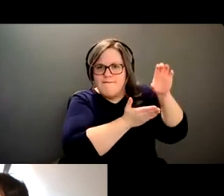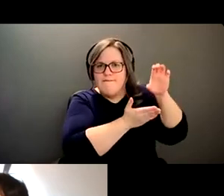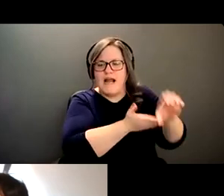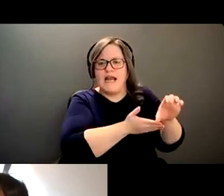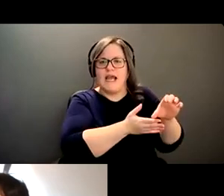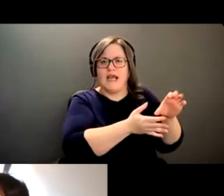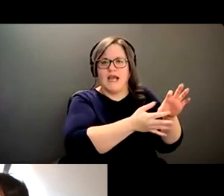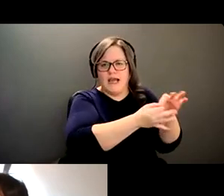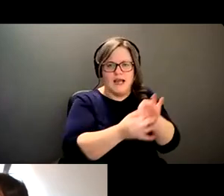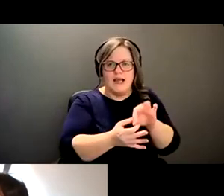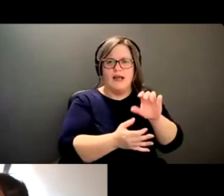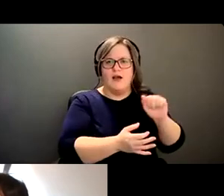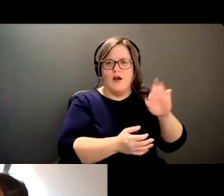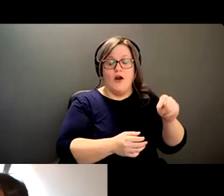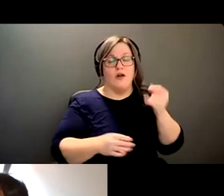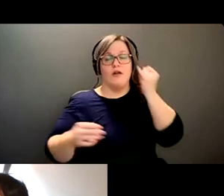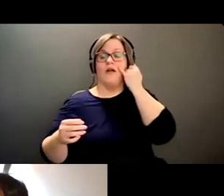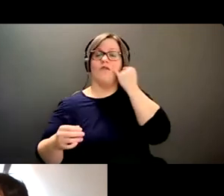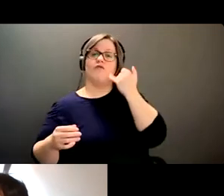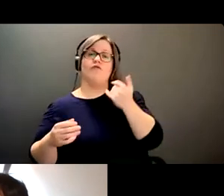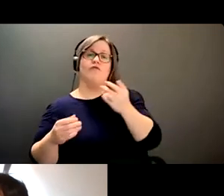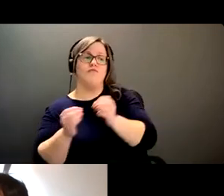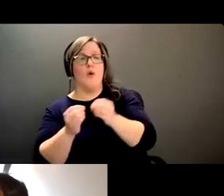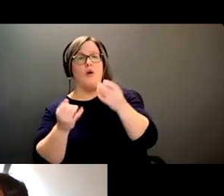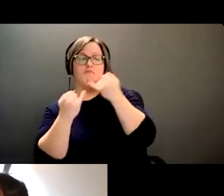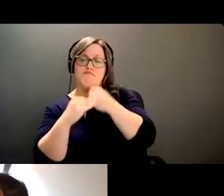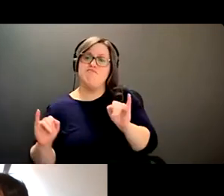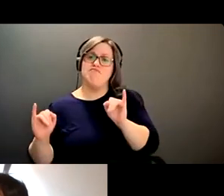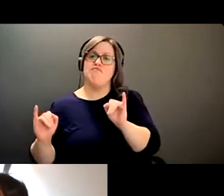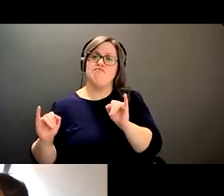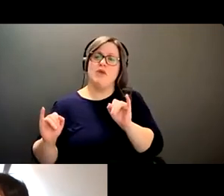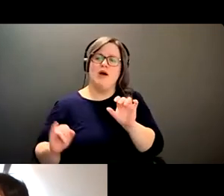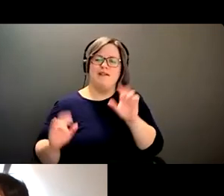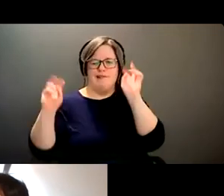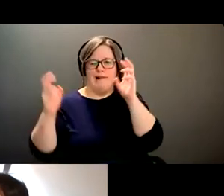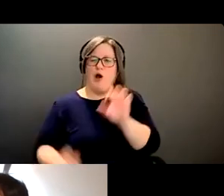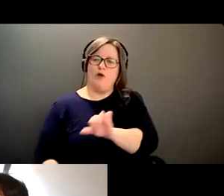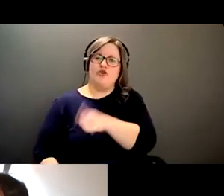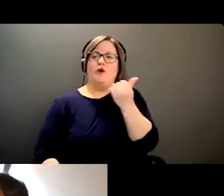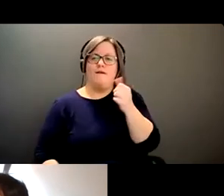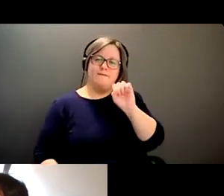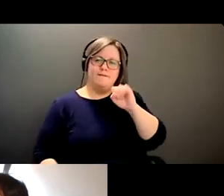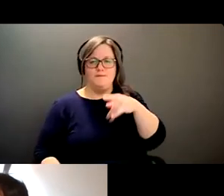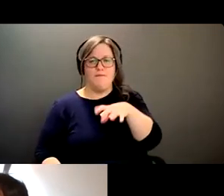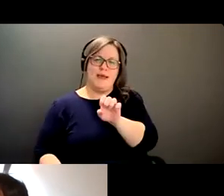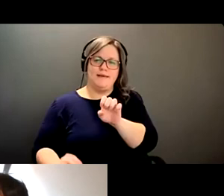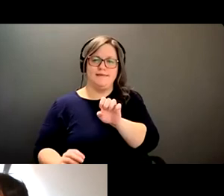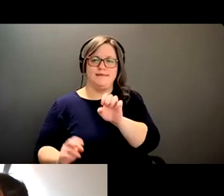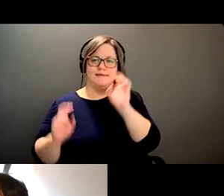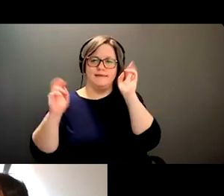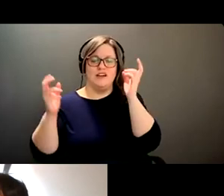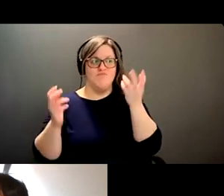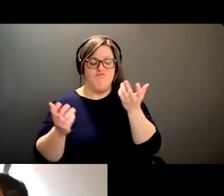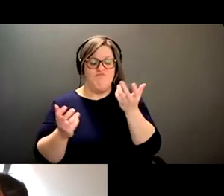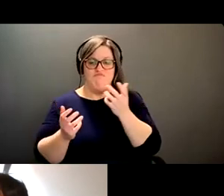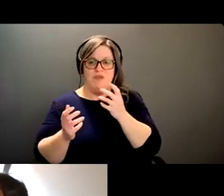to it. And then when you're doing more DIY alternative spaces, there isn't that much